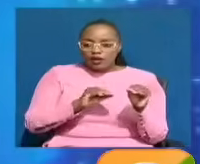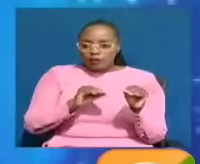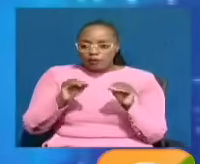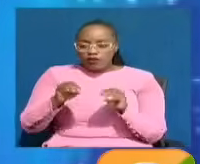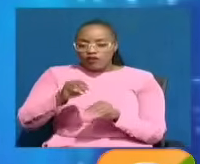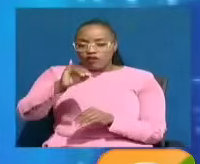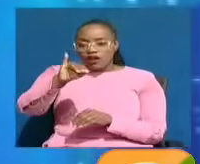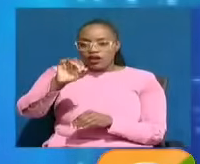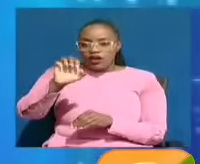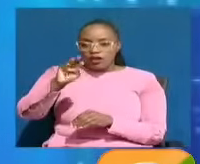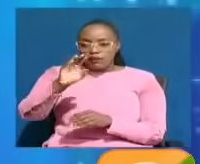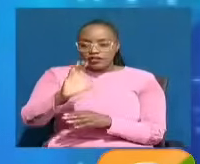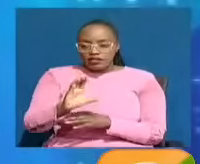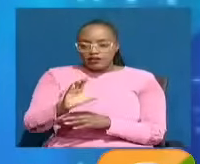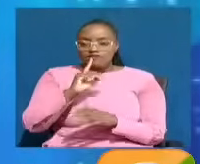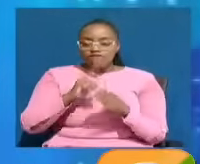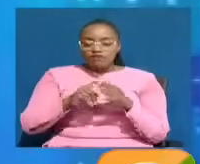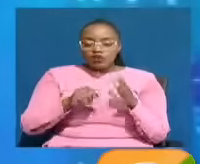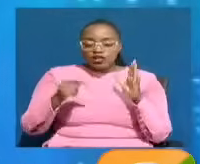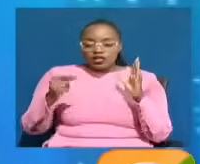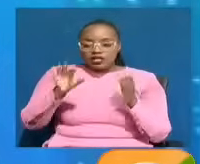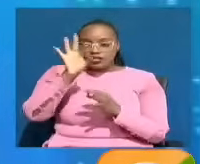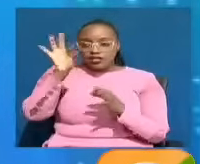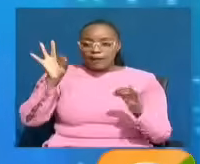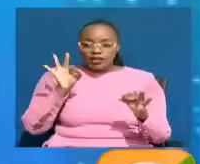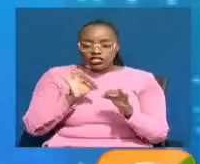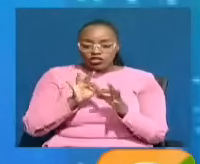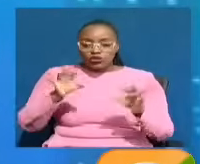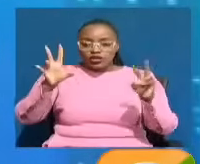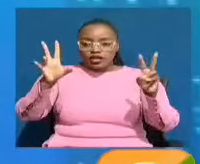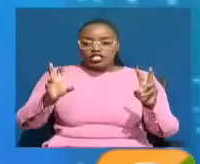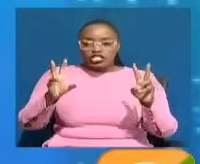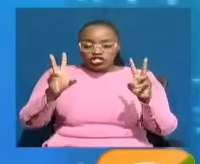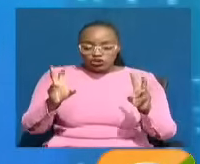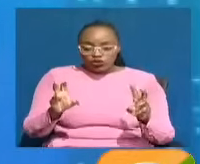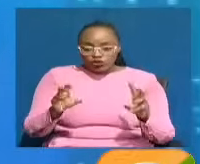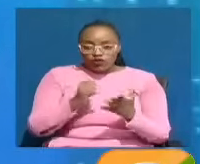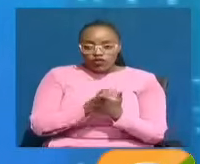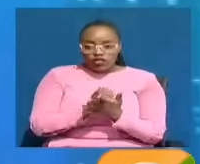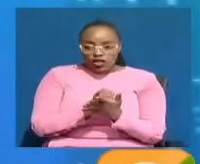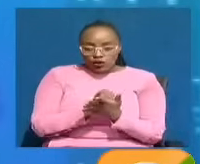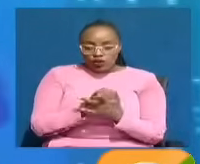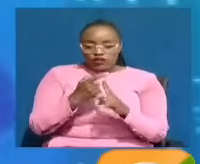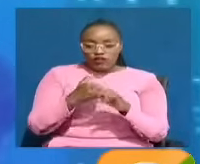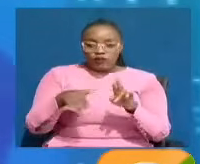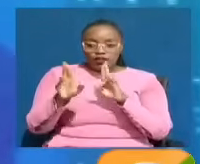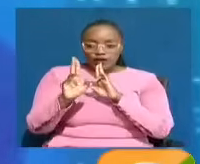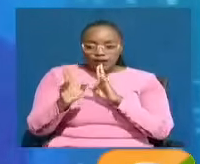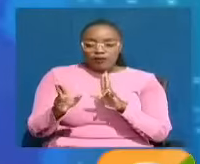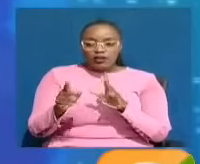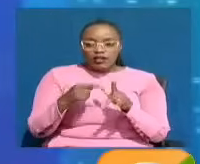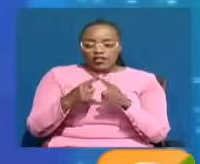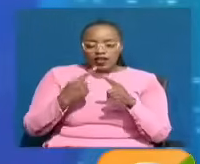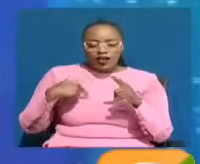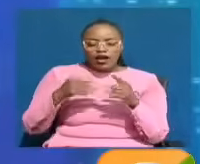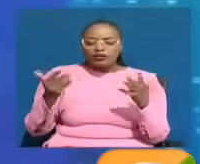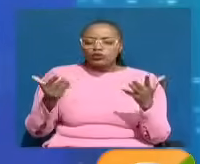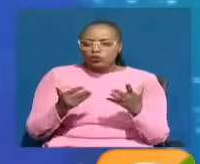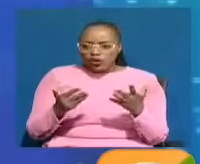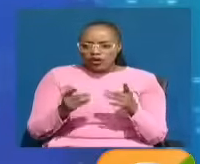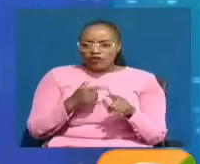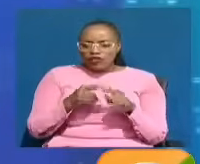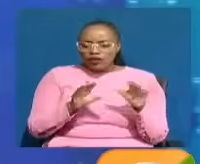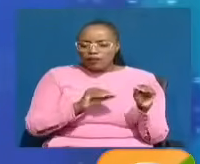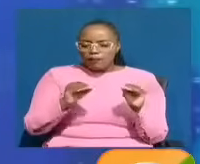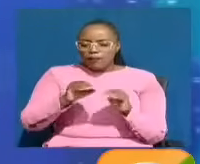the IBC and say, for this particular issue of the audit of the report, where are we? We're going to go to